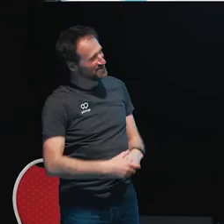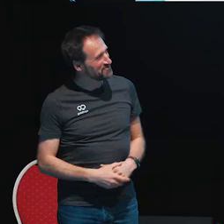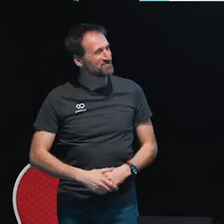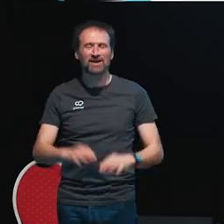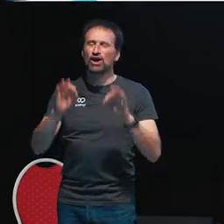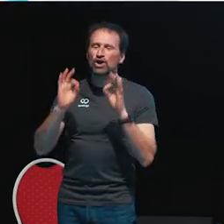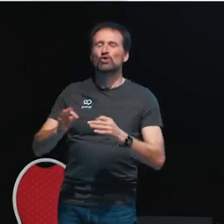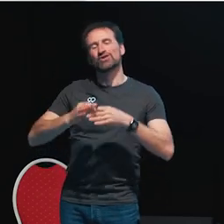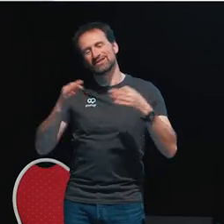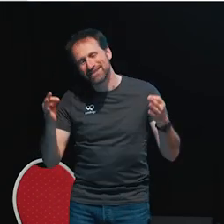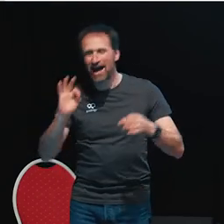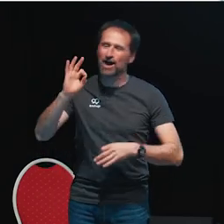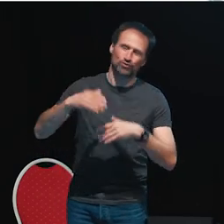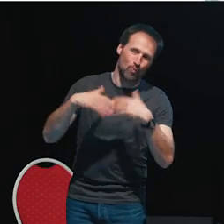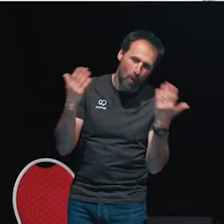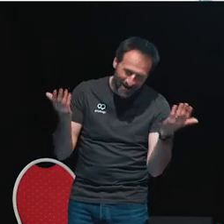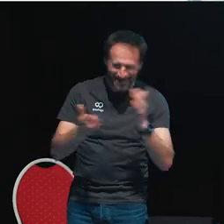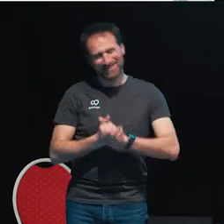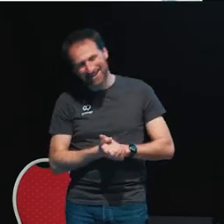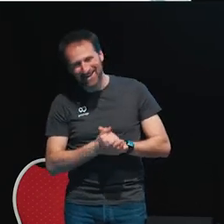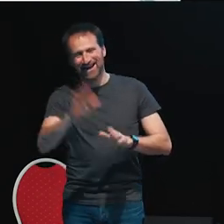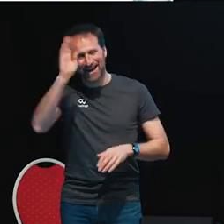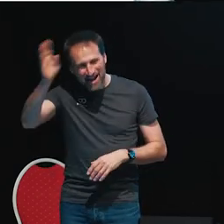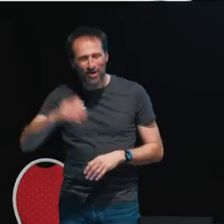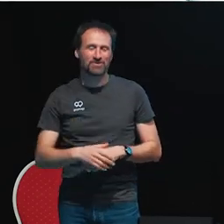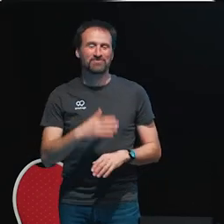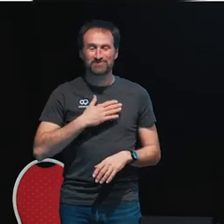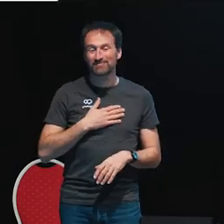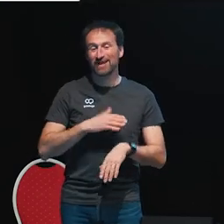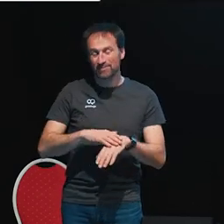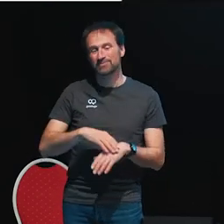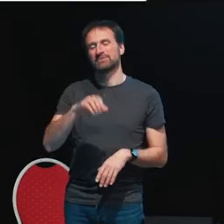Guten Tag, guten Morgen. Hello. My name is Sean Larkin.